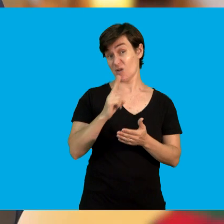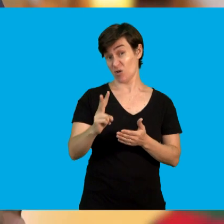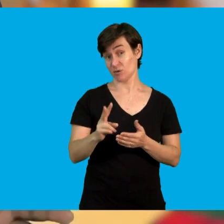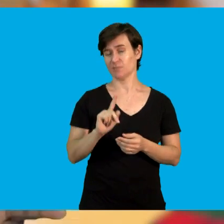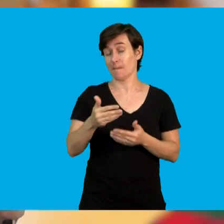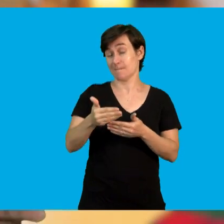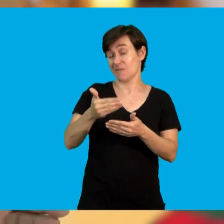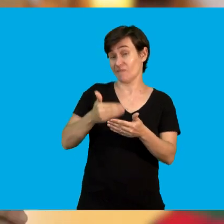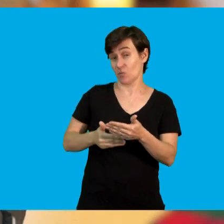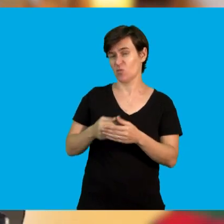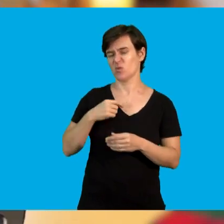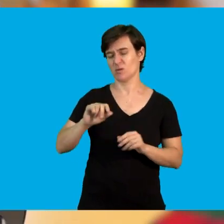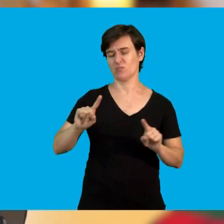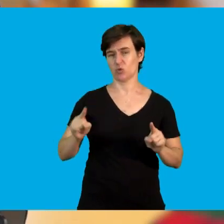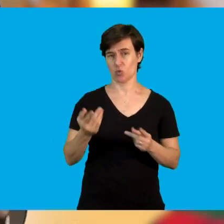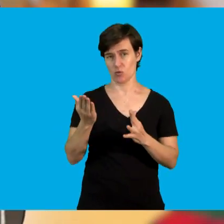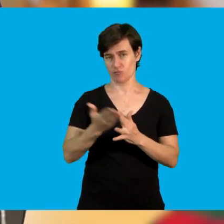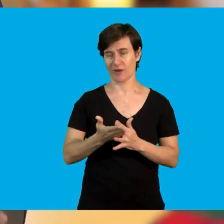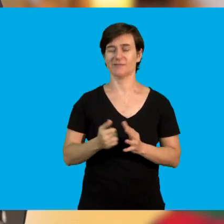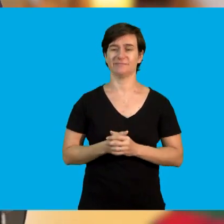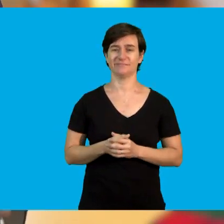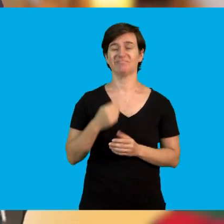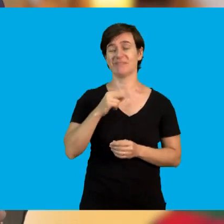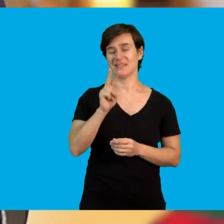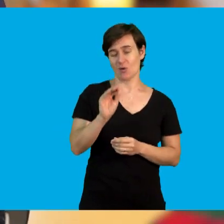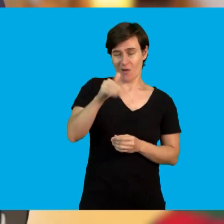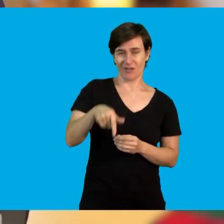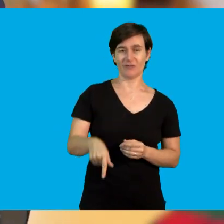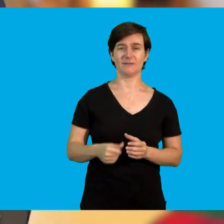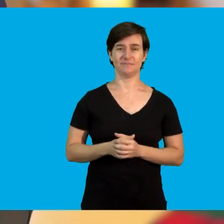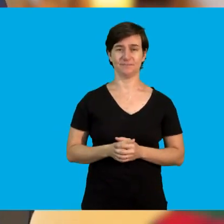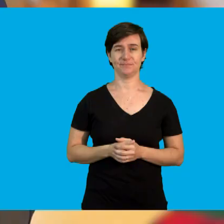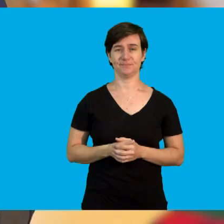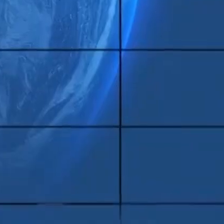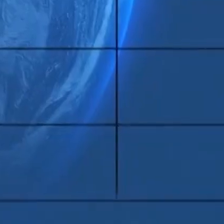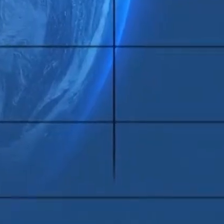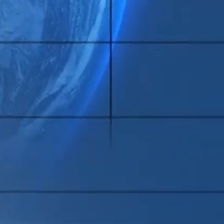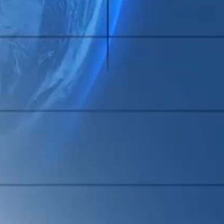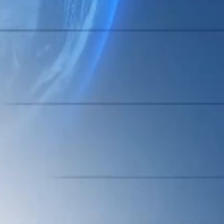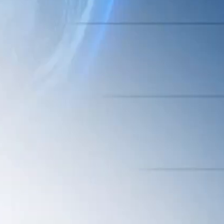own. But then before we move on, we're just going to quickly go for a short break, and I will see you just after this.